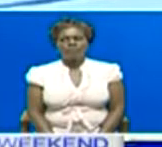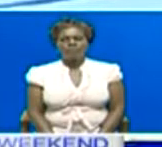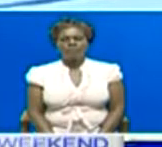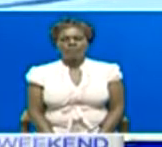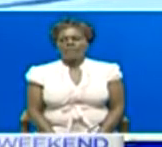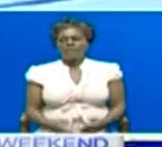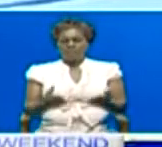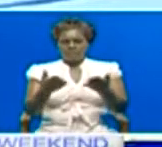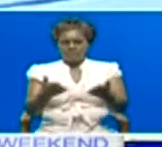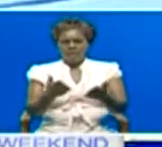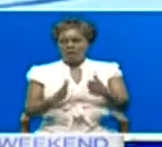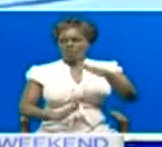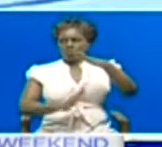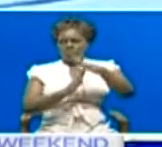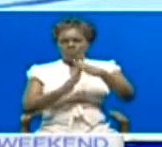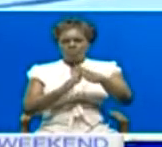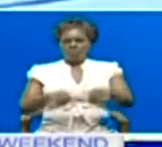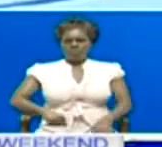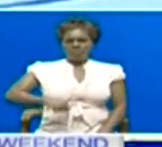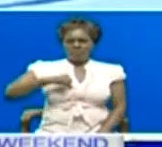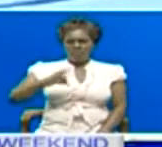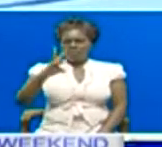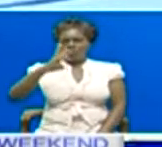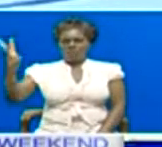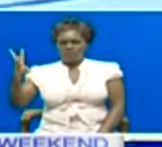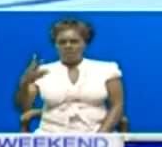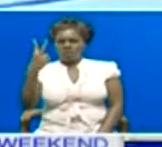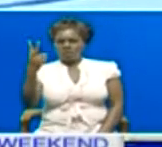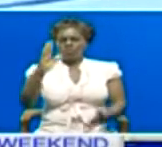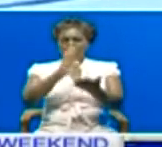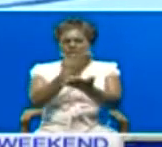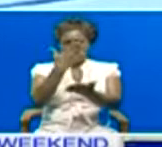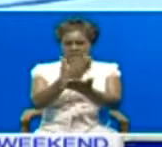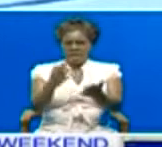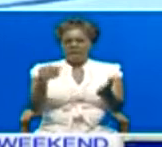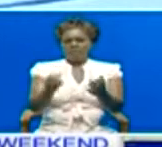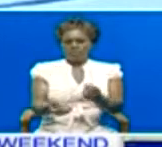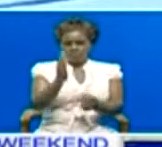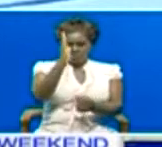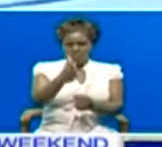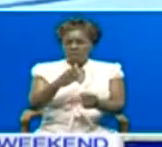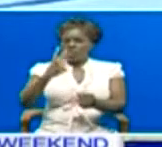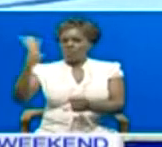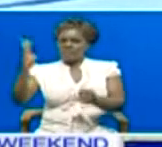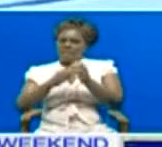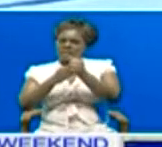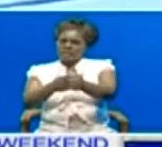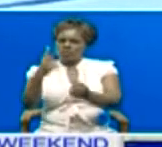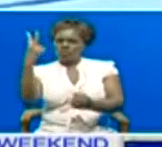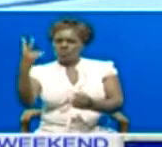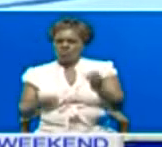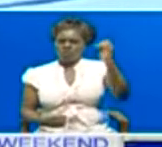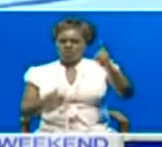Tottenham Hotspurs survived an early scare against West Ham as the two sides shared the spoils. West Ham took the lead 2-0 through goals